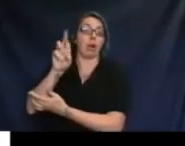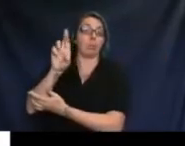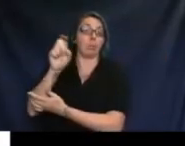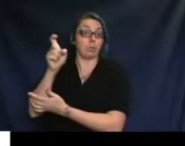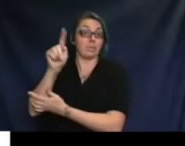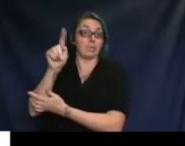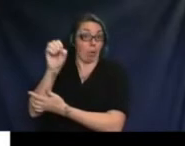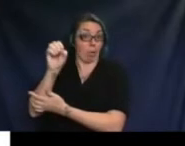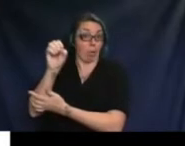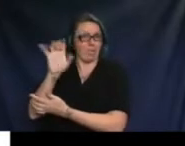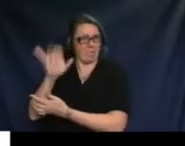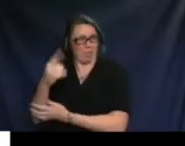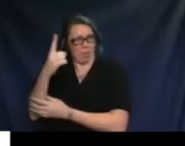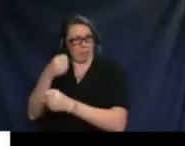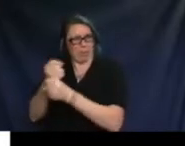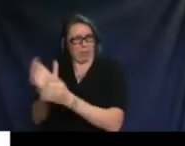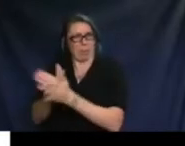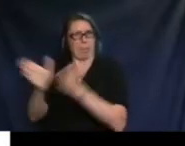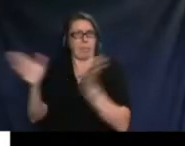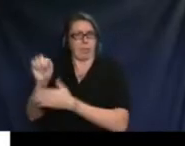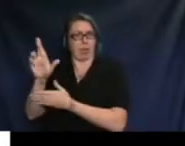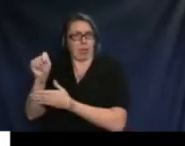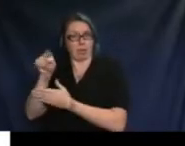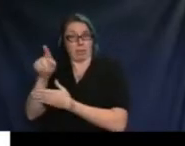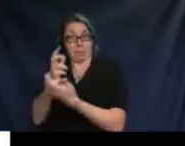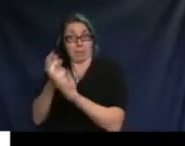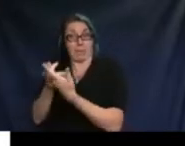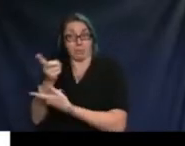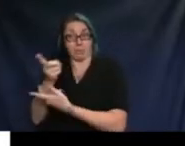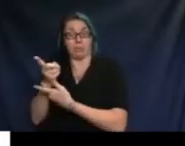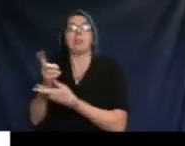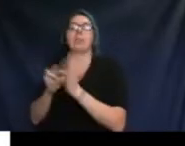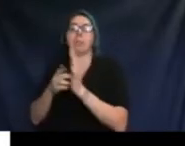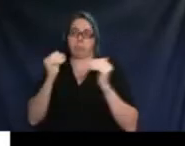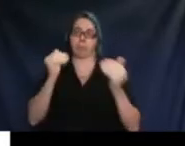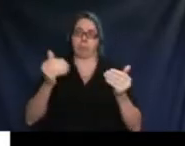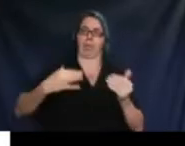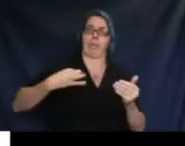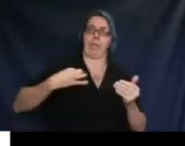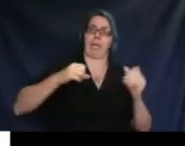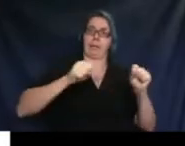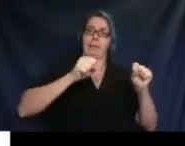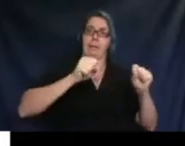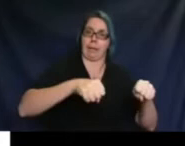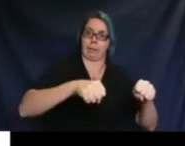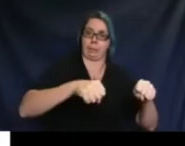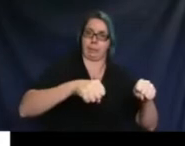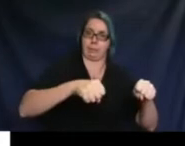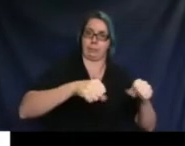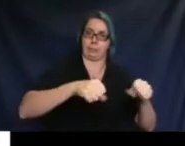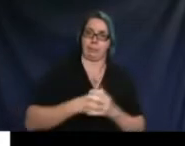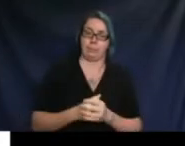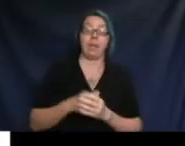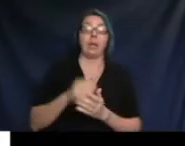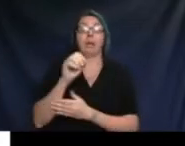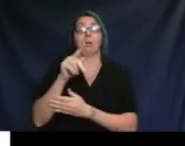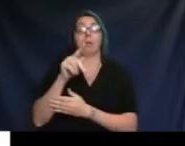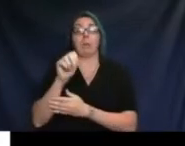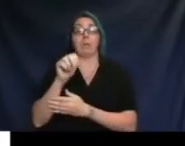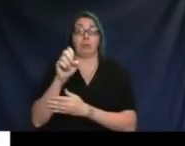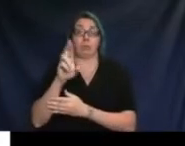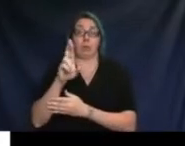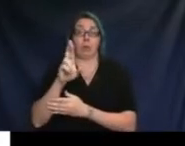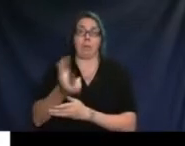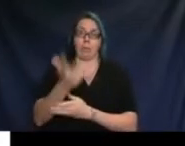to OpenDoor in the Big Ideas category. So Big Ideas is one of the 3 categories in OpenDoor, and